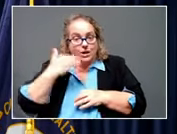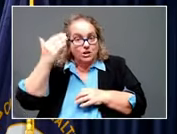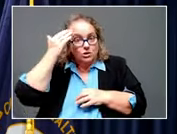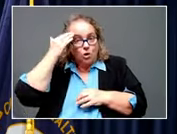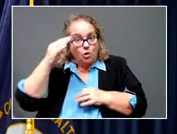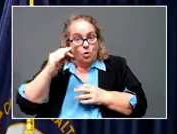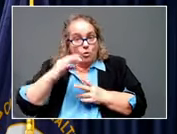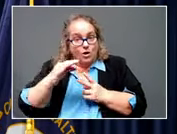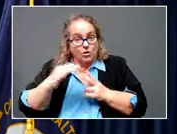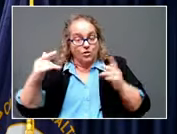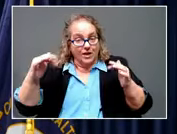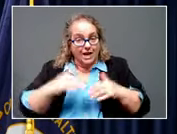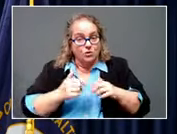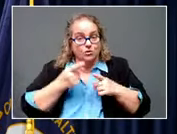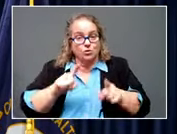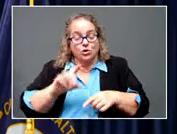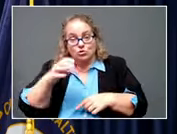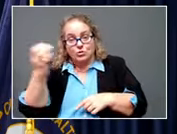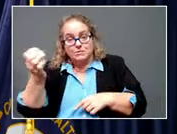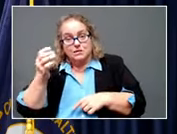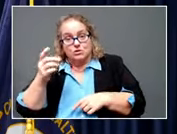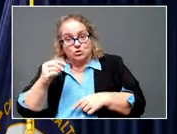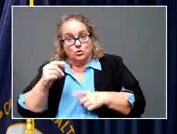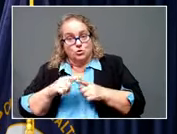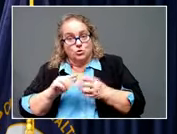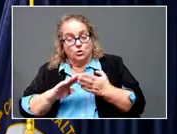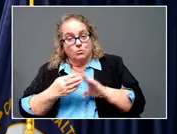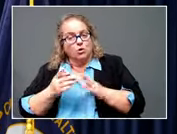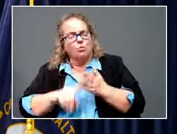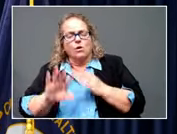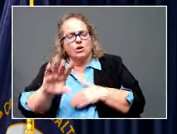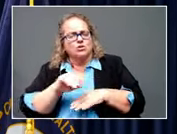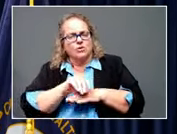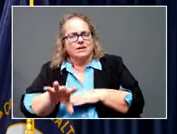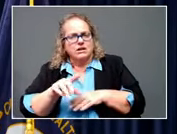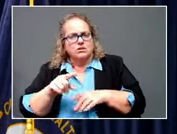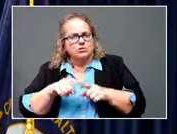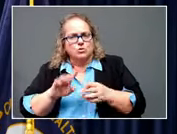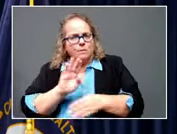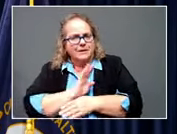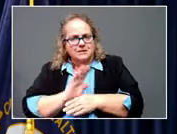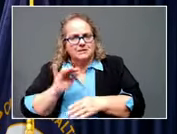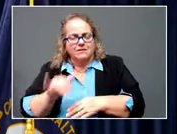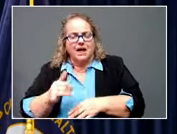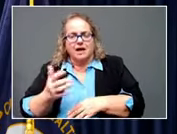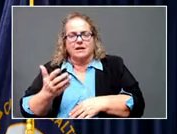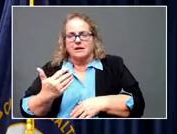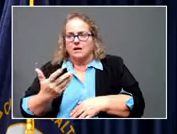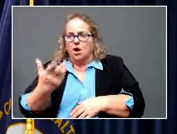will do to the community spread in cases. What is your advice to businesses hosting events like this and people who are